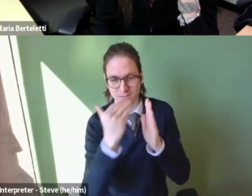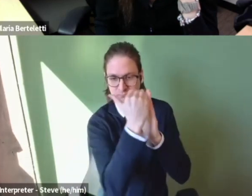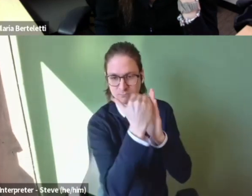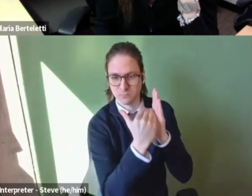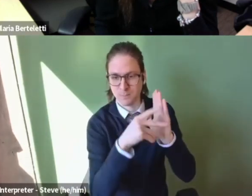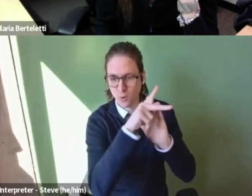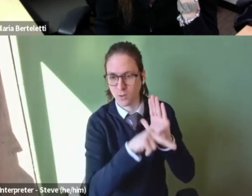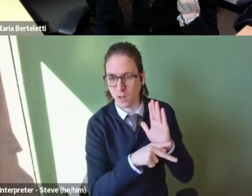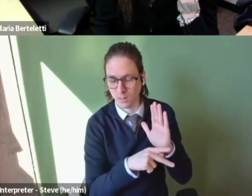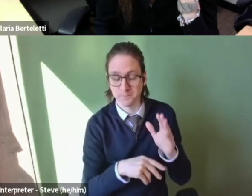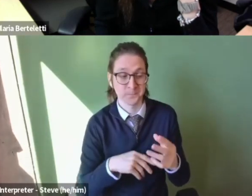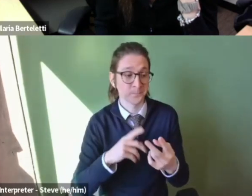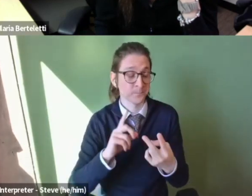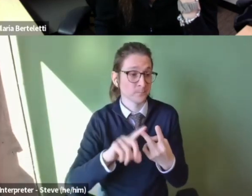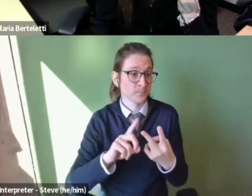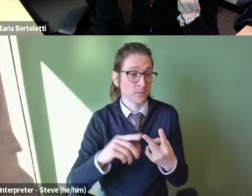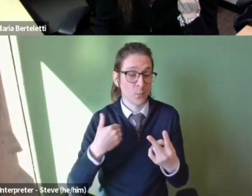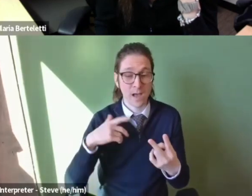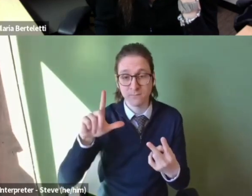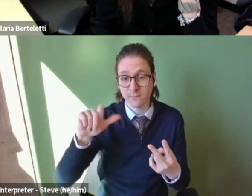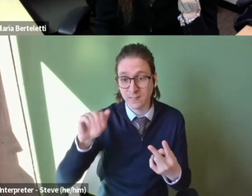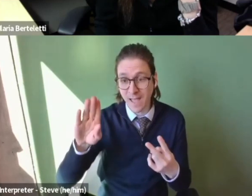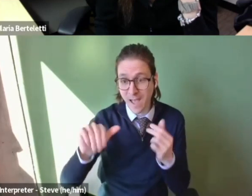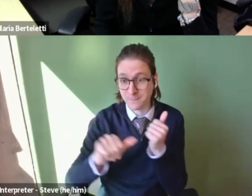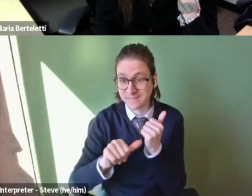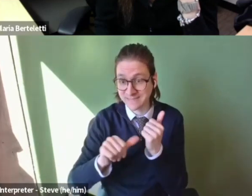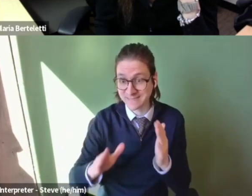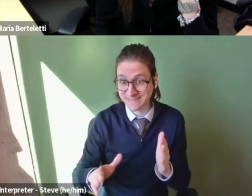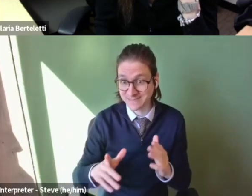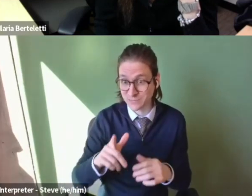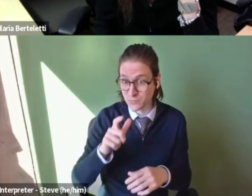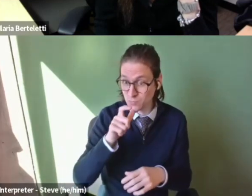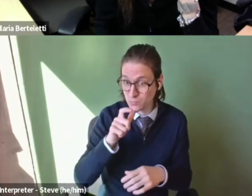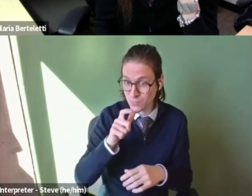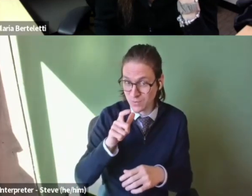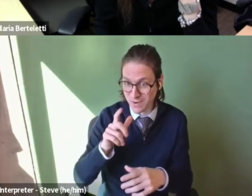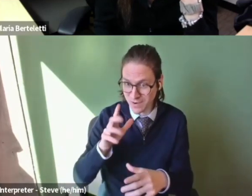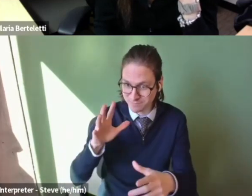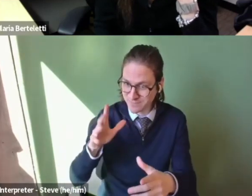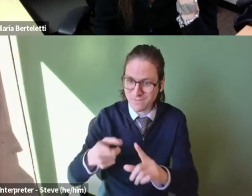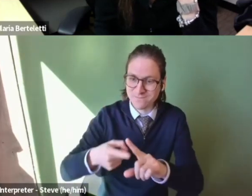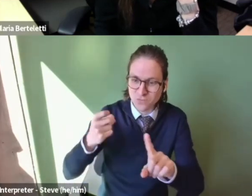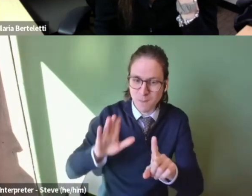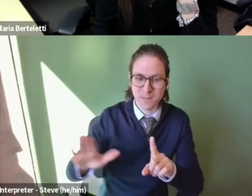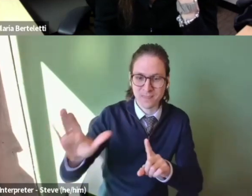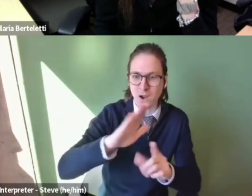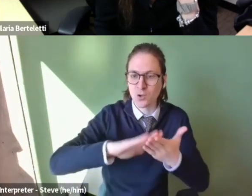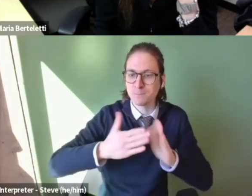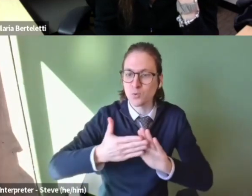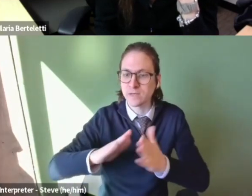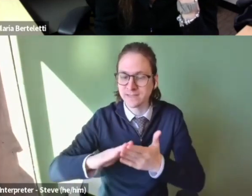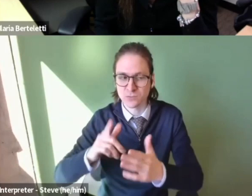lab assistants and other people working in the lab with us who are from these kids' own neighborhoods, who are also high school kids,